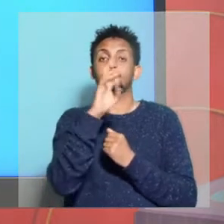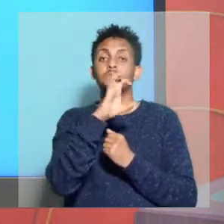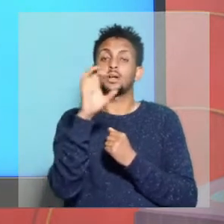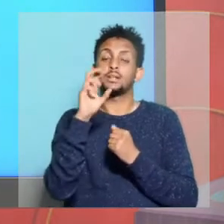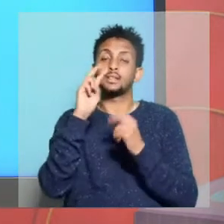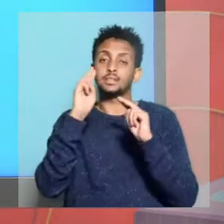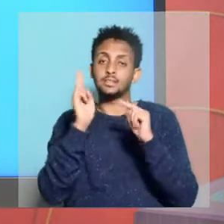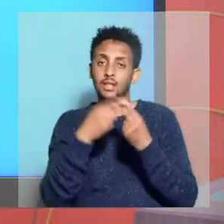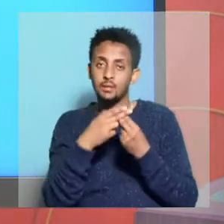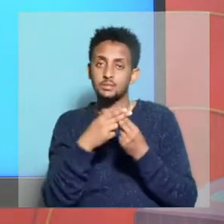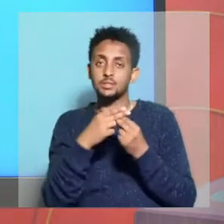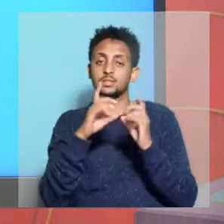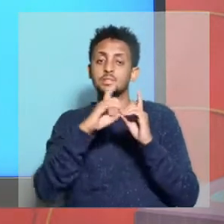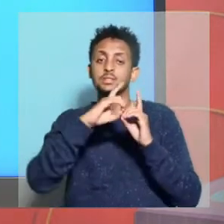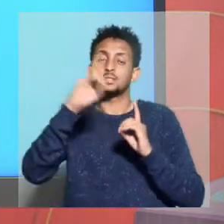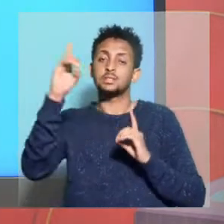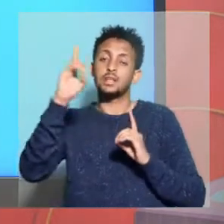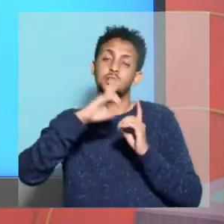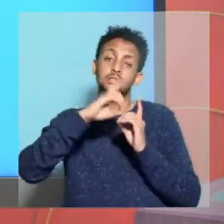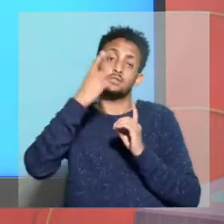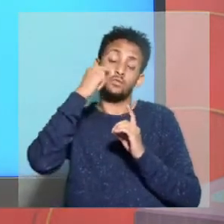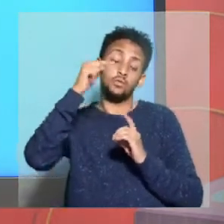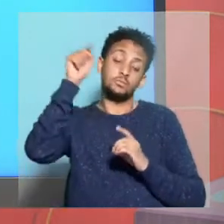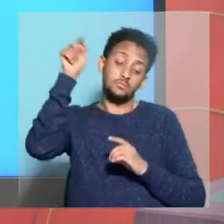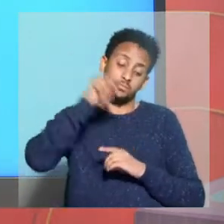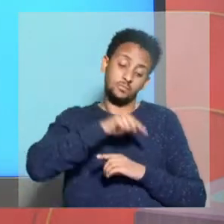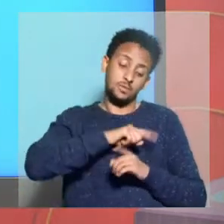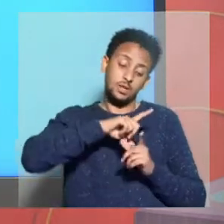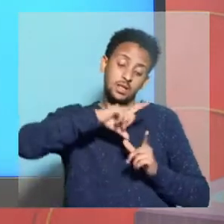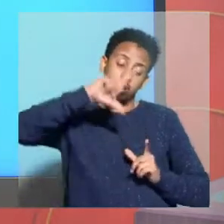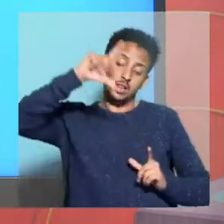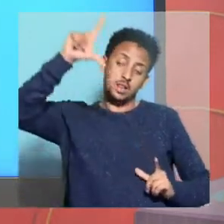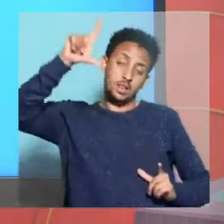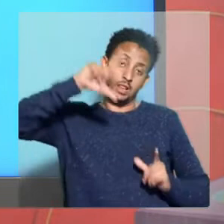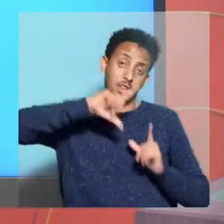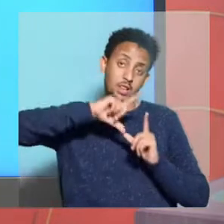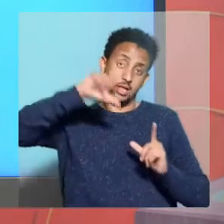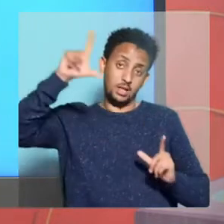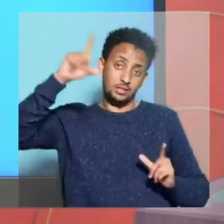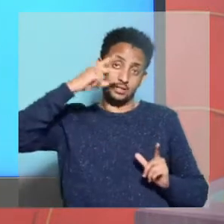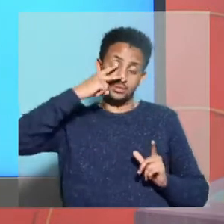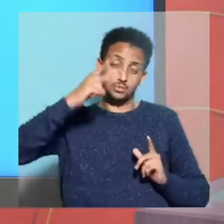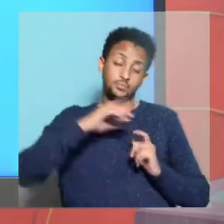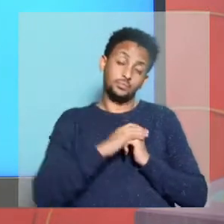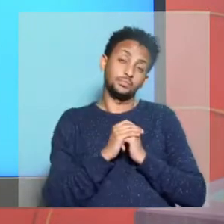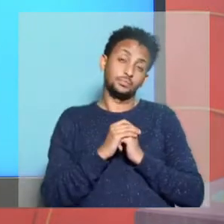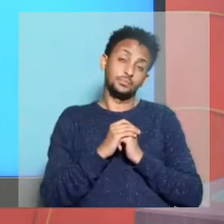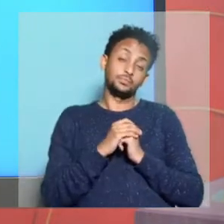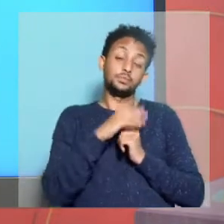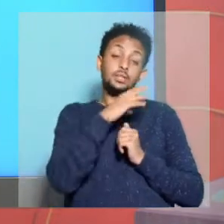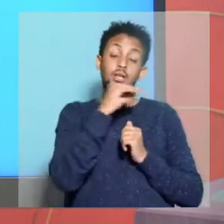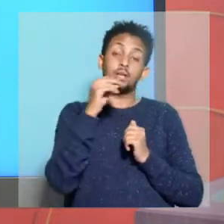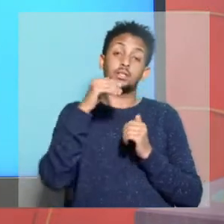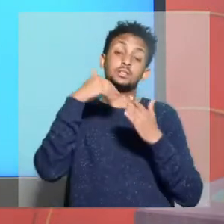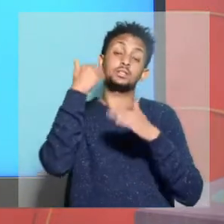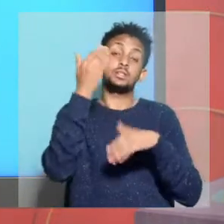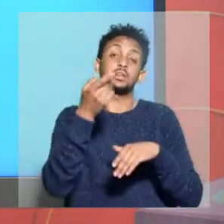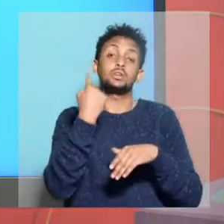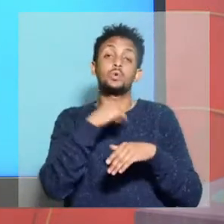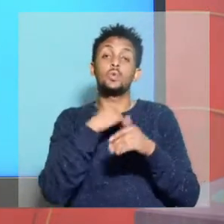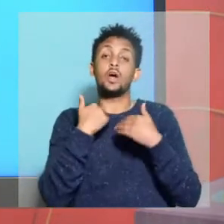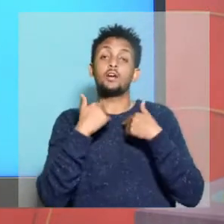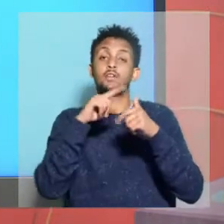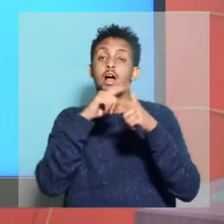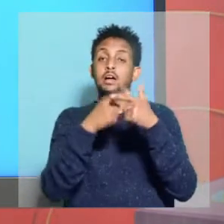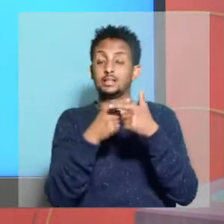200 times the distance from this to this is length L. Okay, length L. And then here you